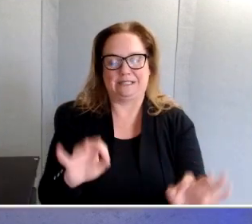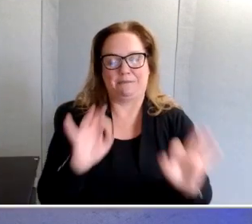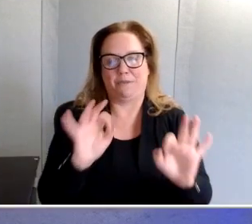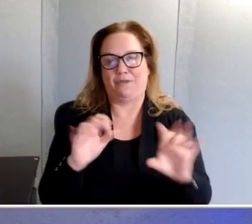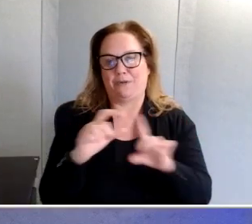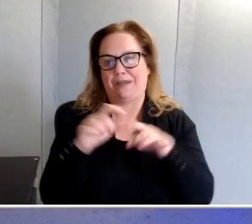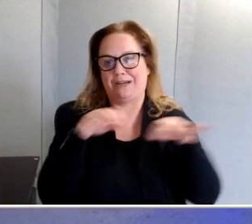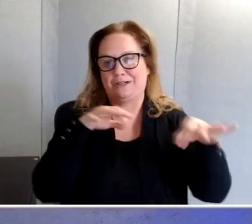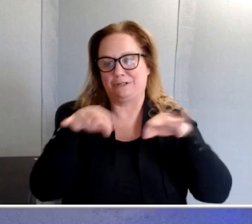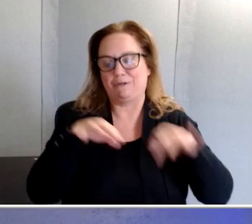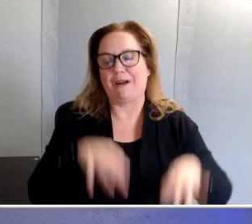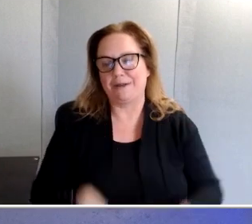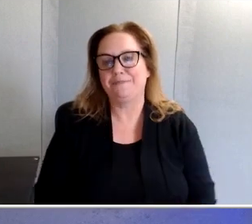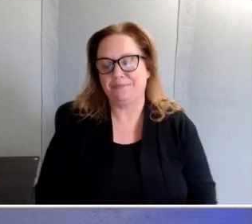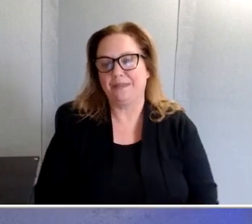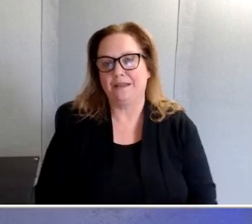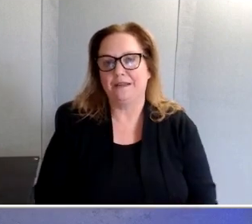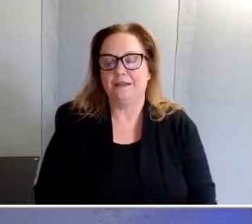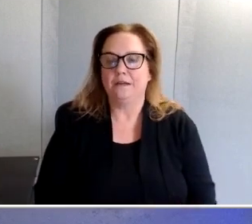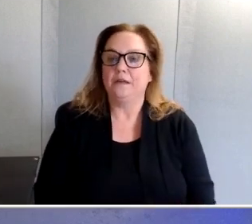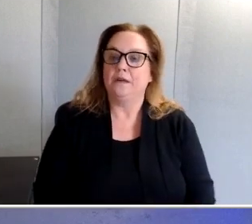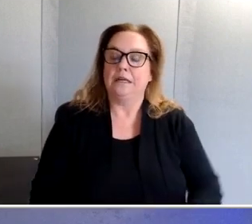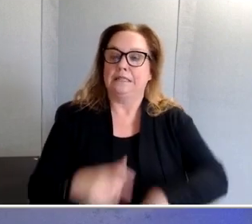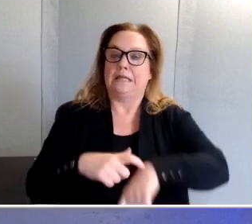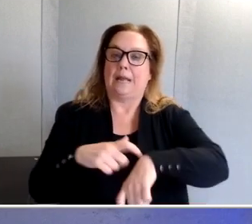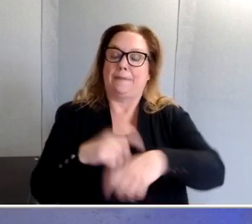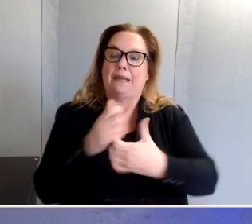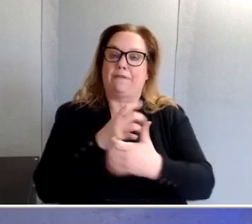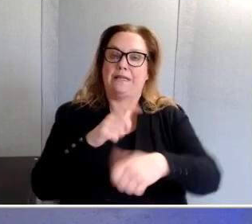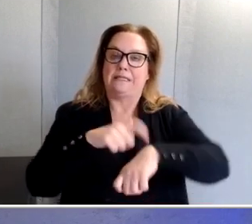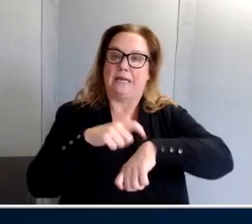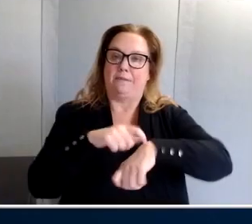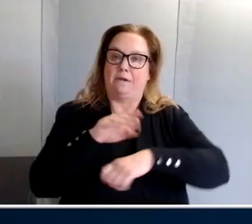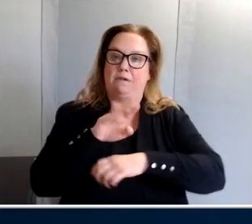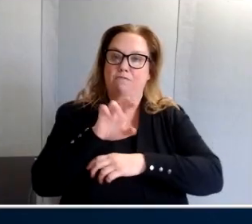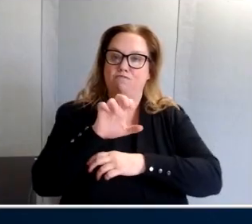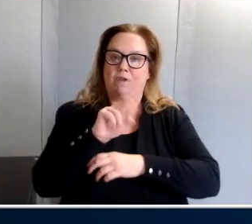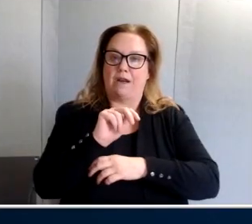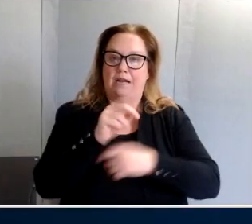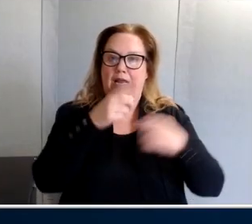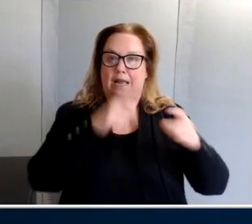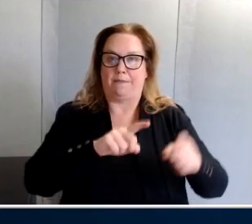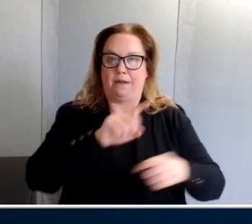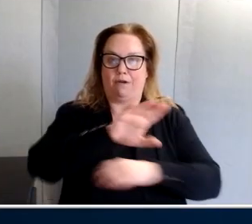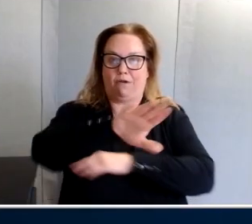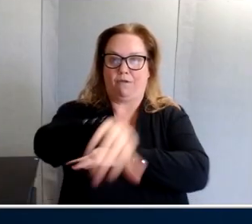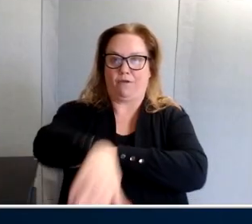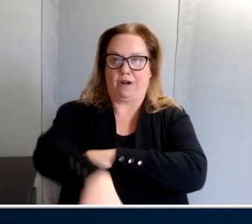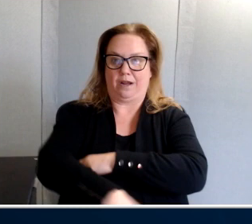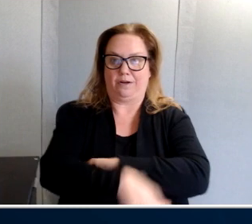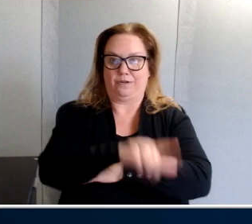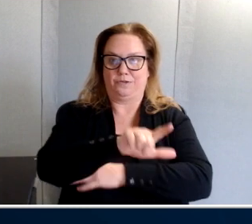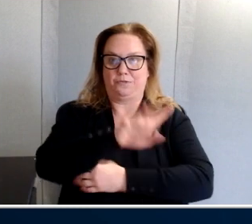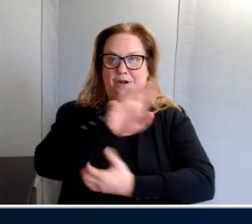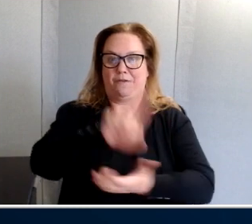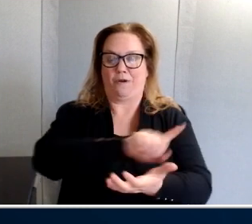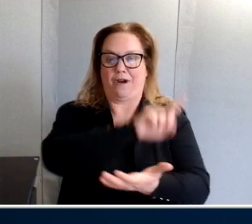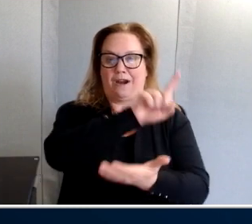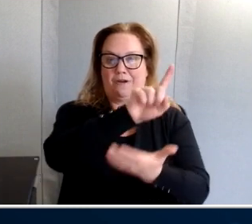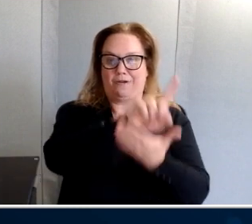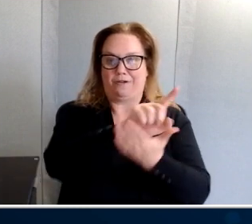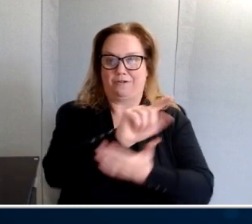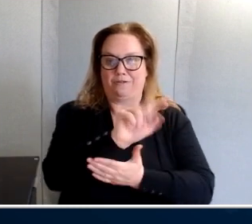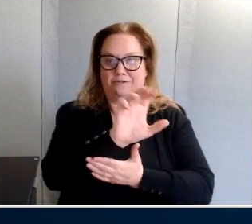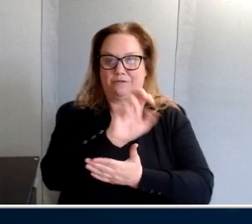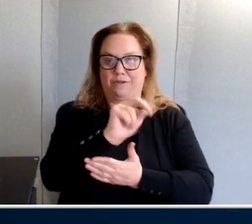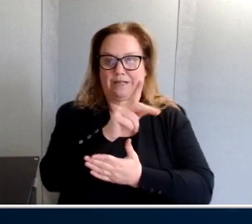just incredible. And speaking of timing, everything perfect timing, and Brian's transplant happened in the middle of the night. We know this is a 24-hour operation. Transplant never